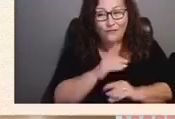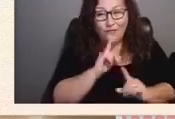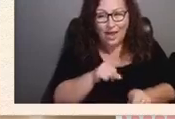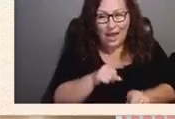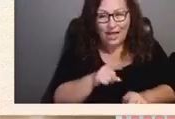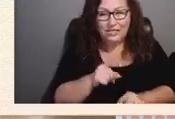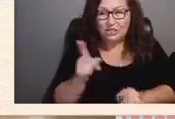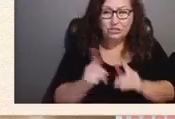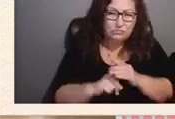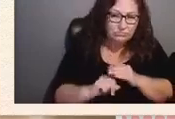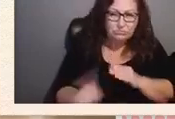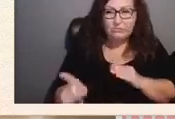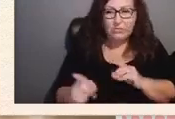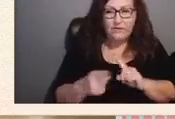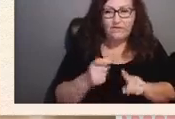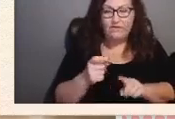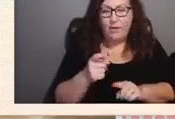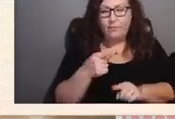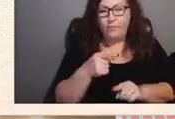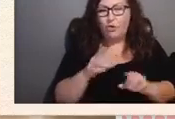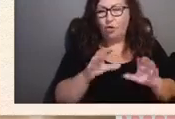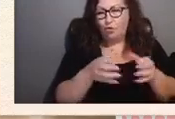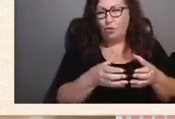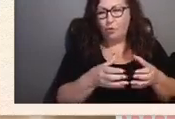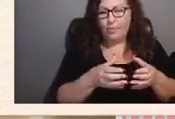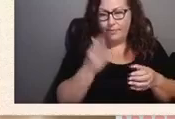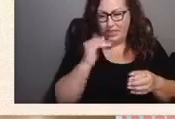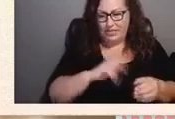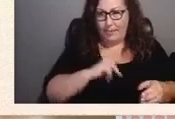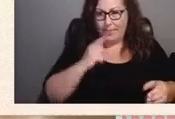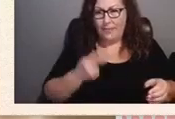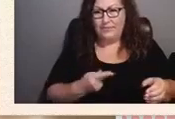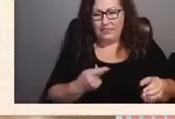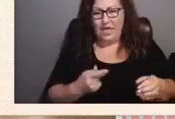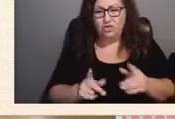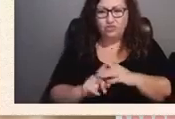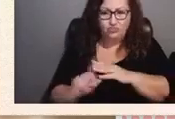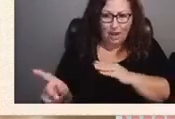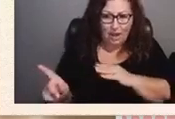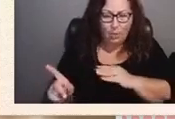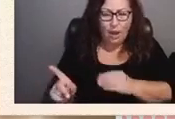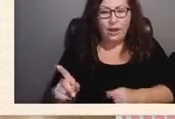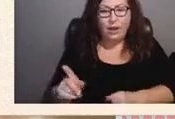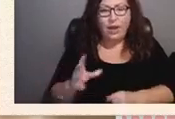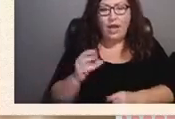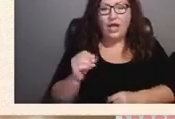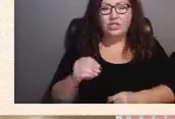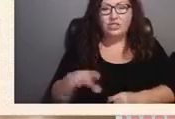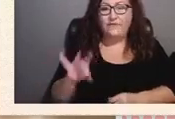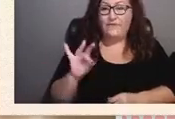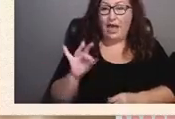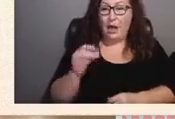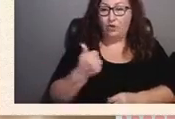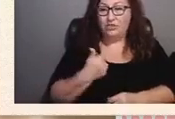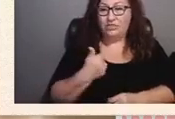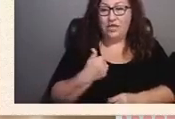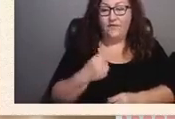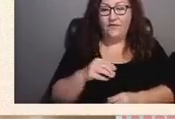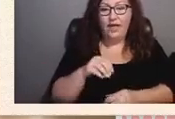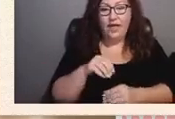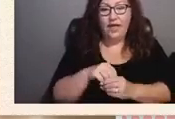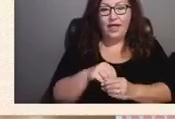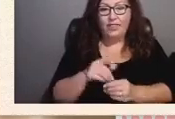all of them because of how upset she was. And she suddenly found herself in this crumbling old